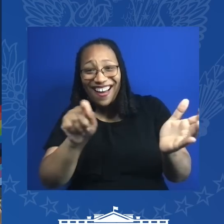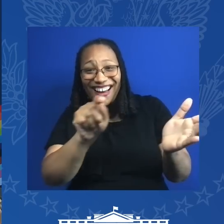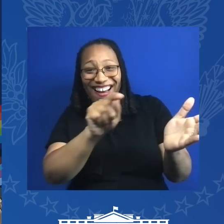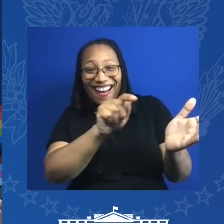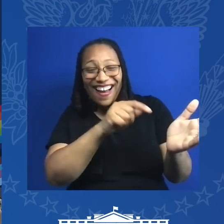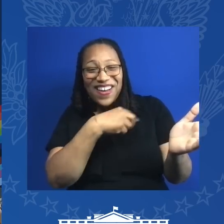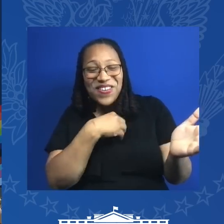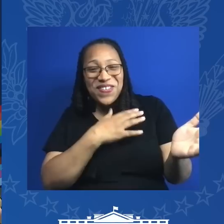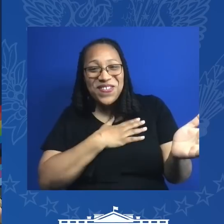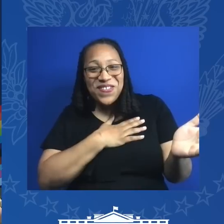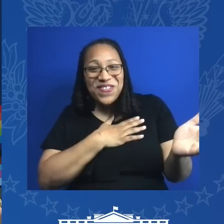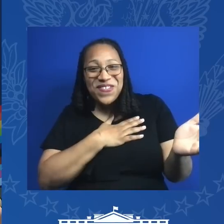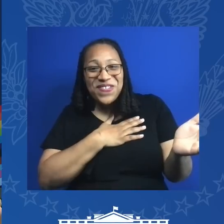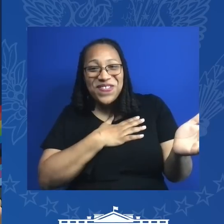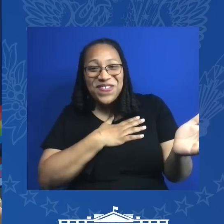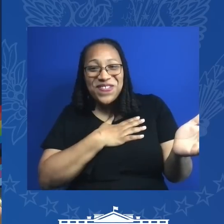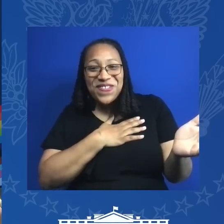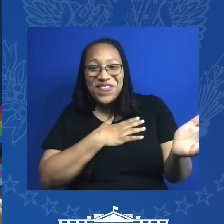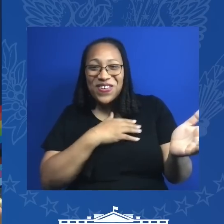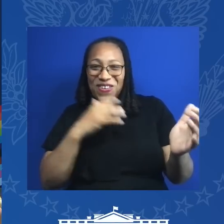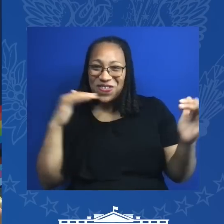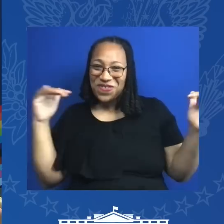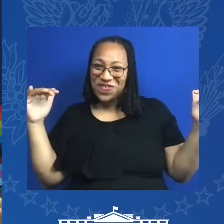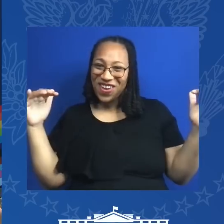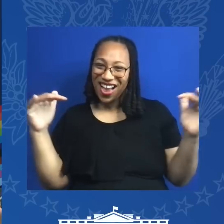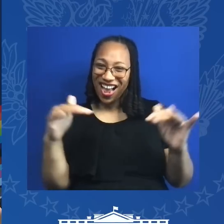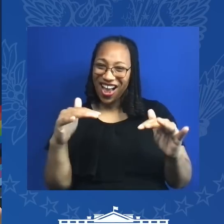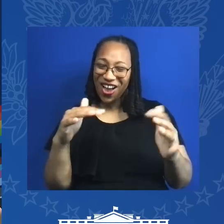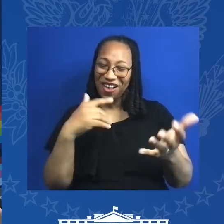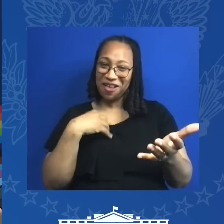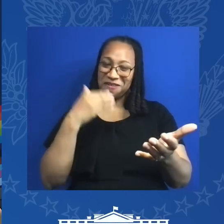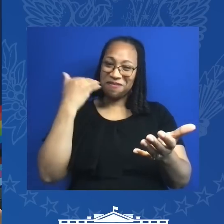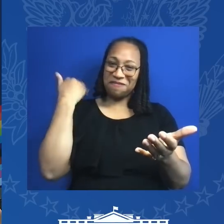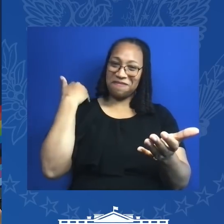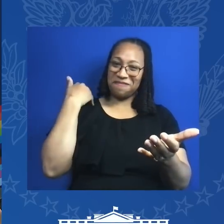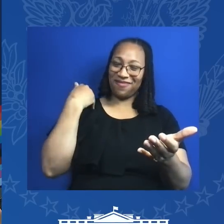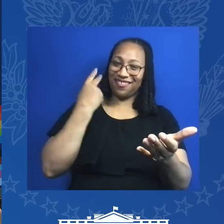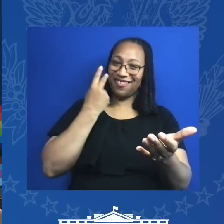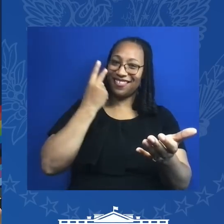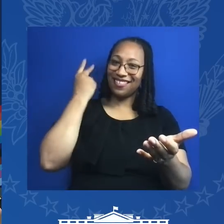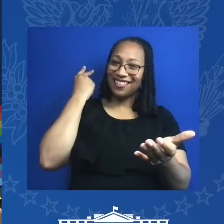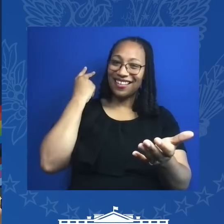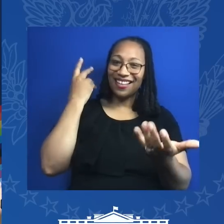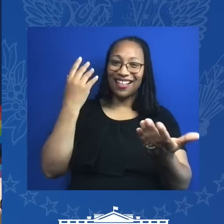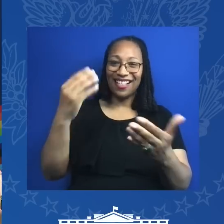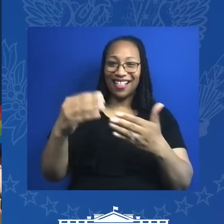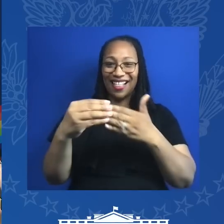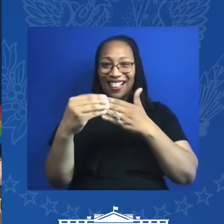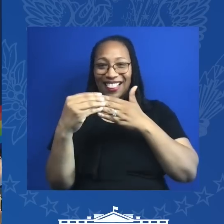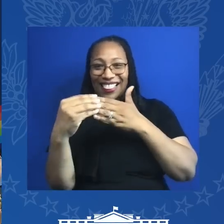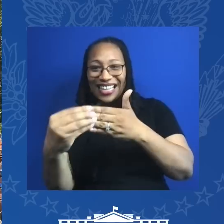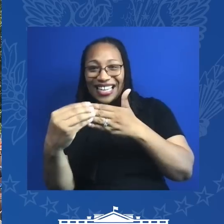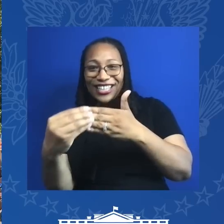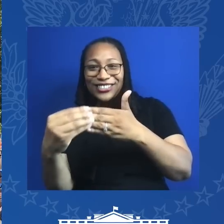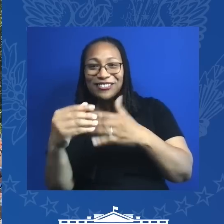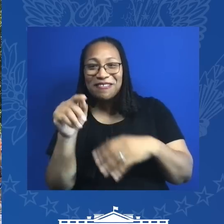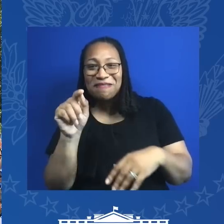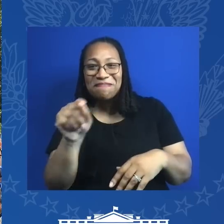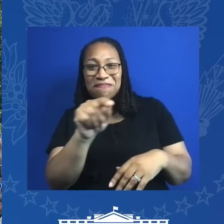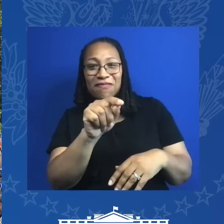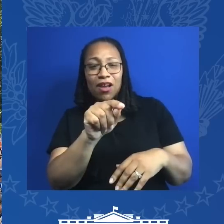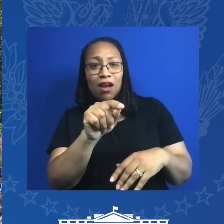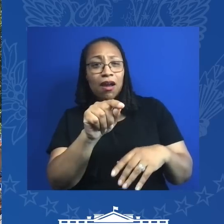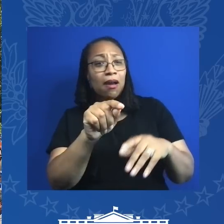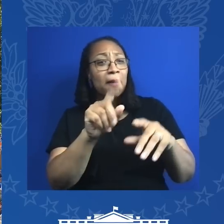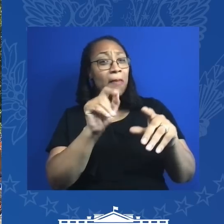not just leaders and icons. You're parents trying to figure out what to make for tonight's dinner.